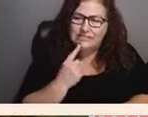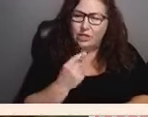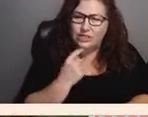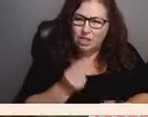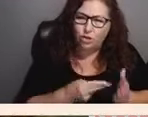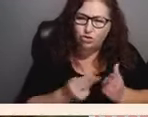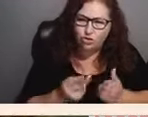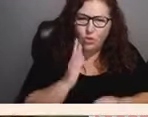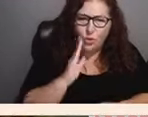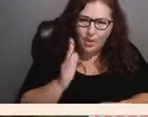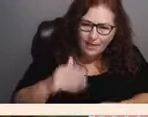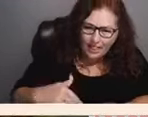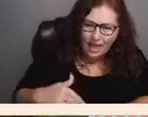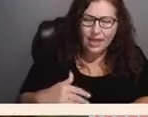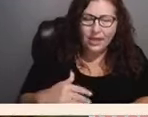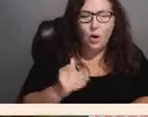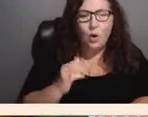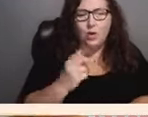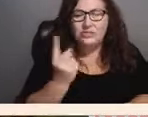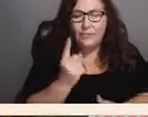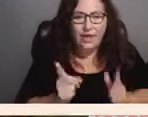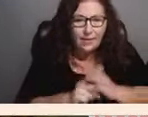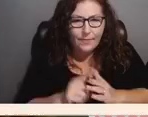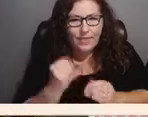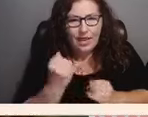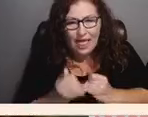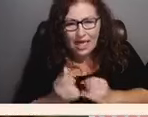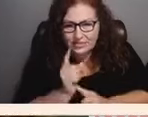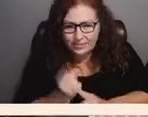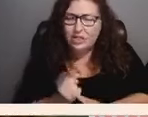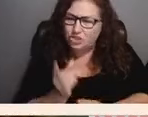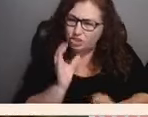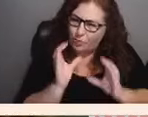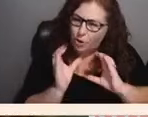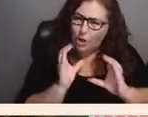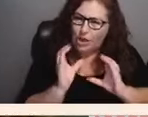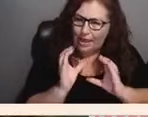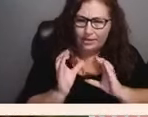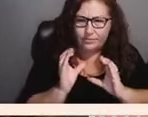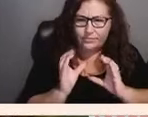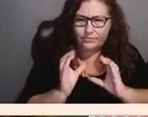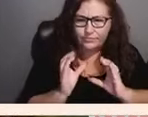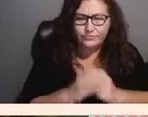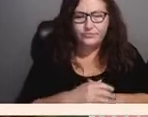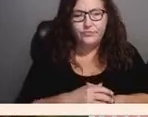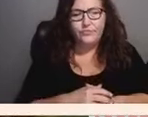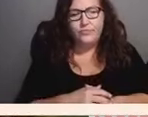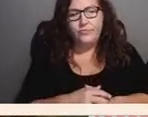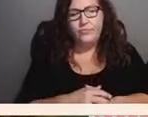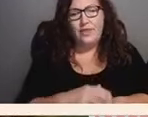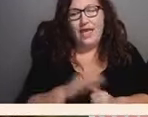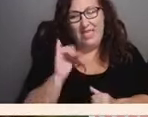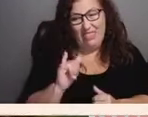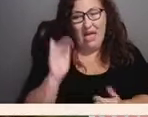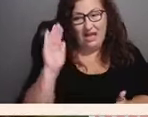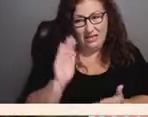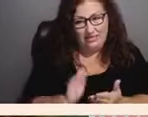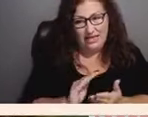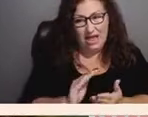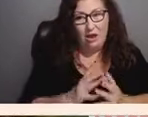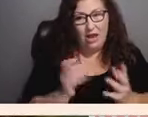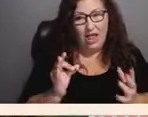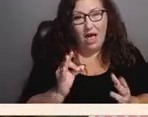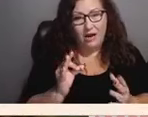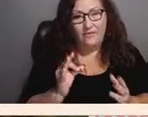late or something came up at the last moment. Just communicate. And that cuts down a lot of a word that's coming